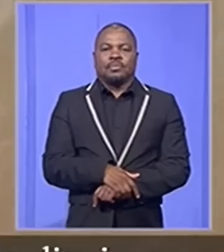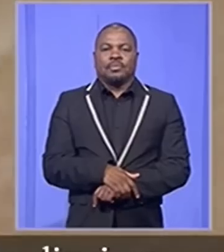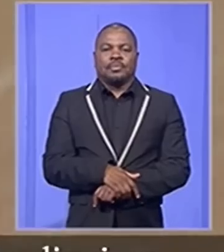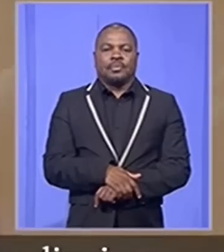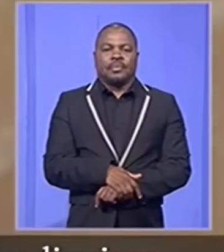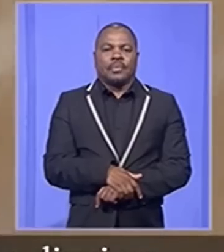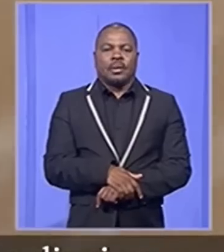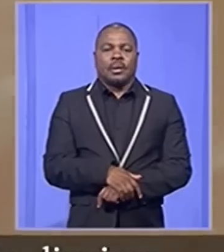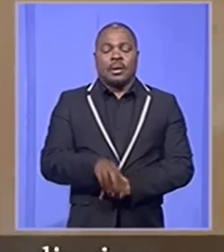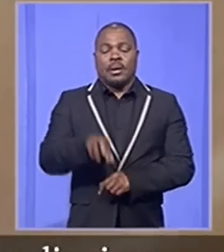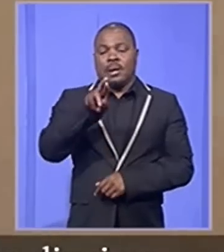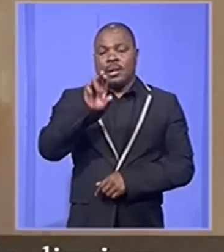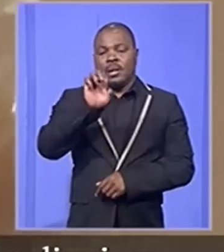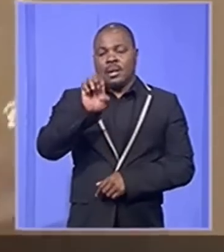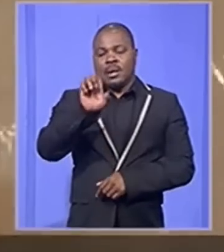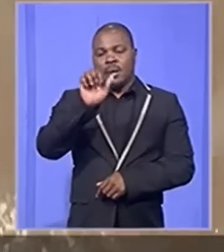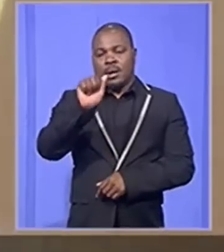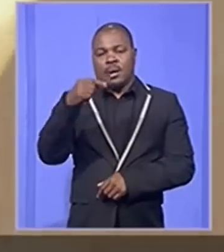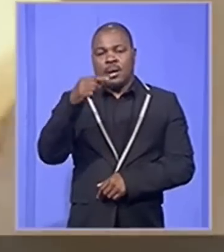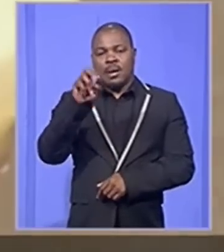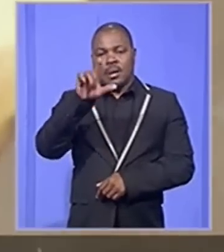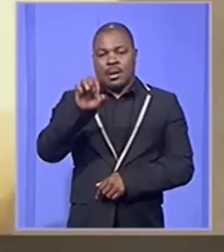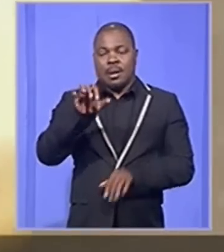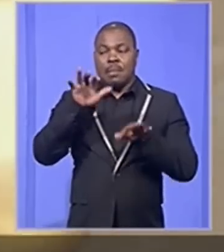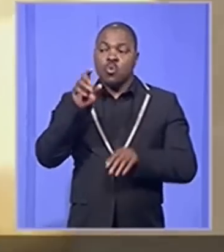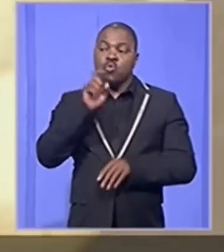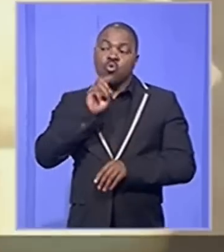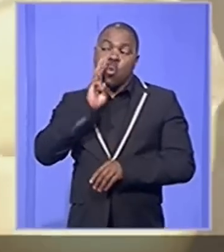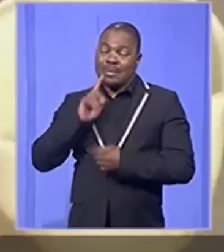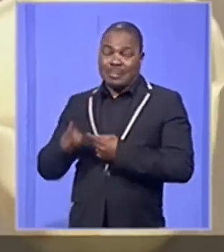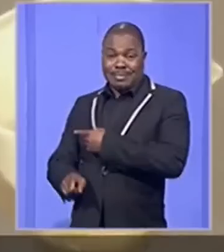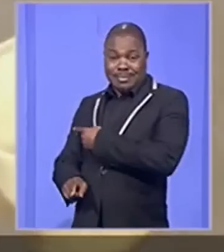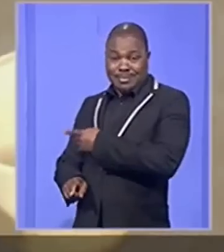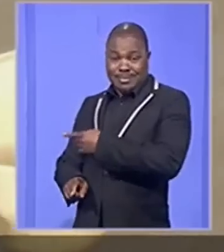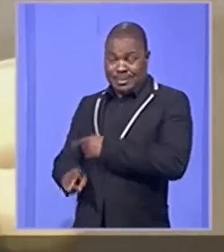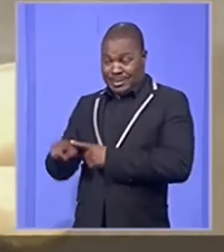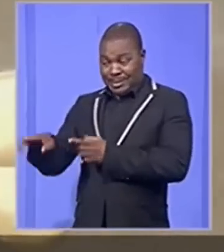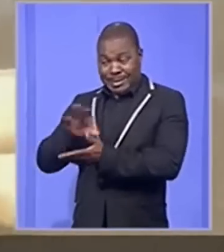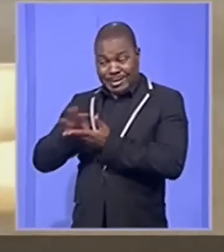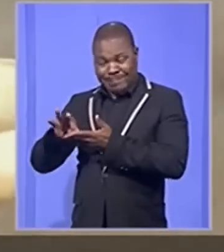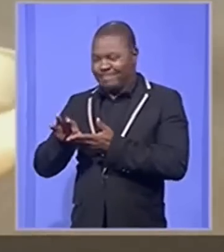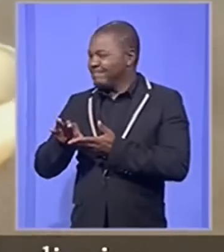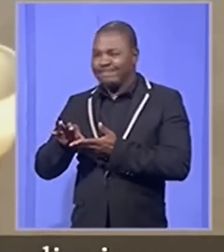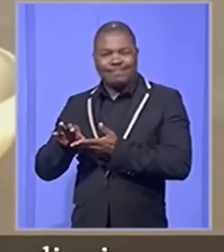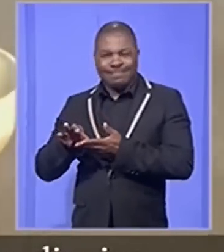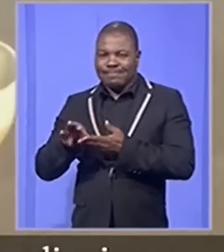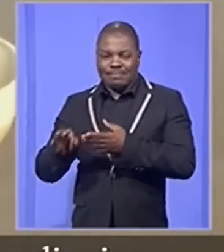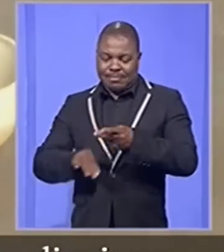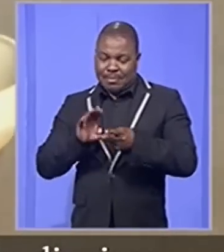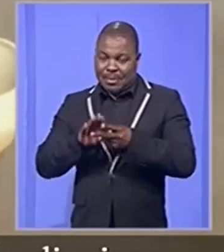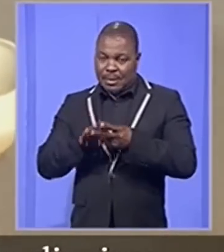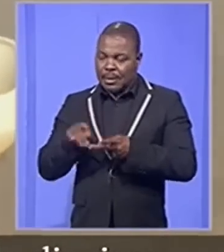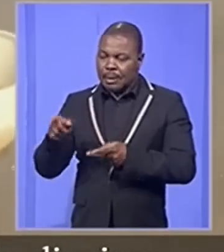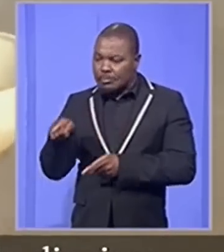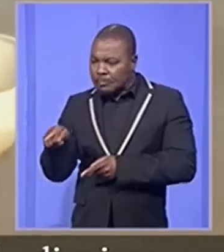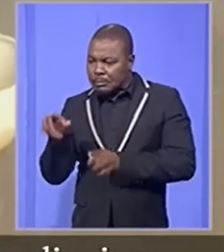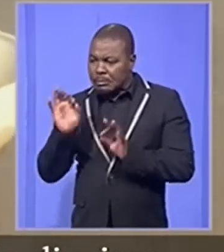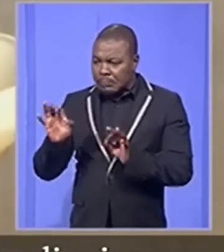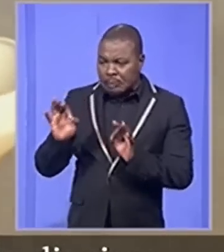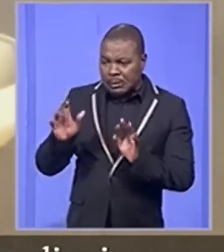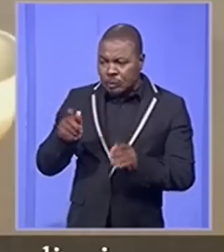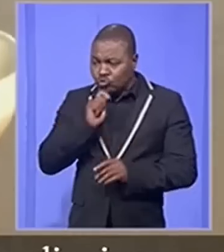Baagi ba Reagile mo Koster ba ga metsi mo letangwaneng leno mme metsi ano ga a phepa ebile ga go ise go nne le netefaletso ya gore a ka tswa